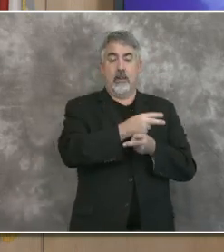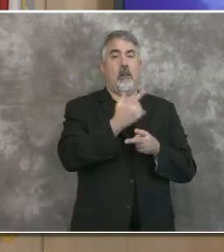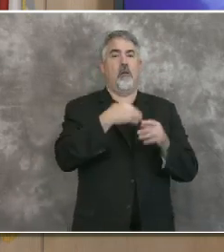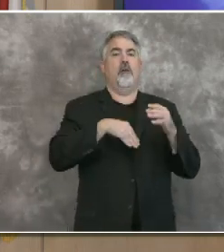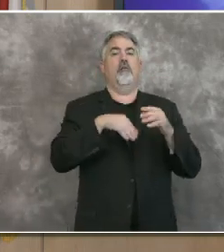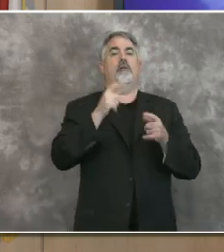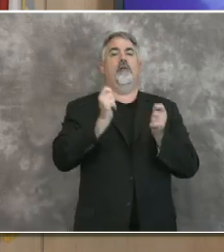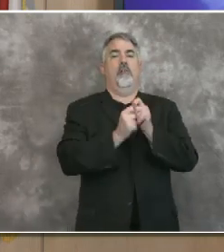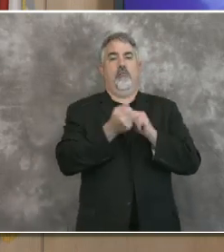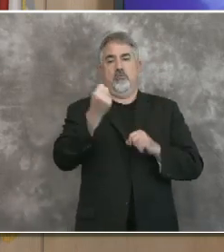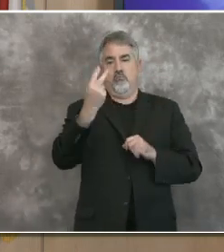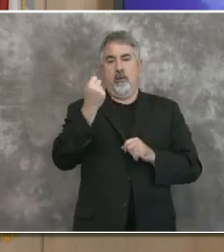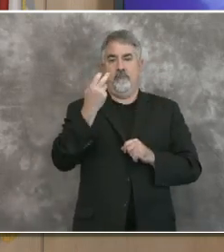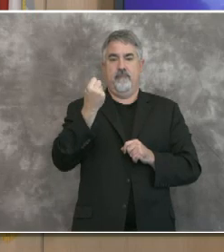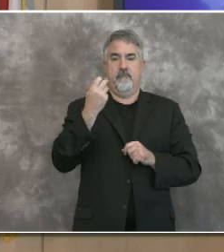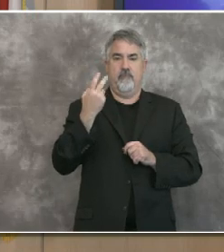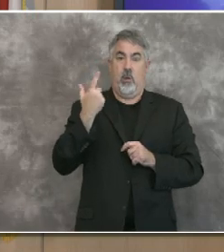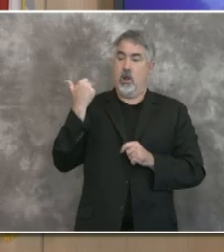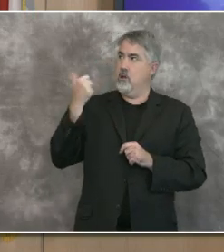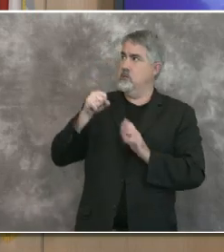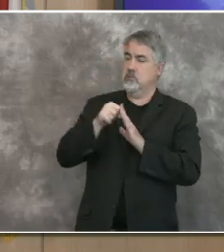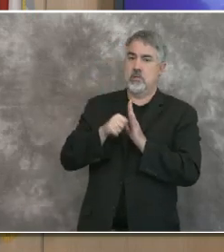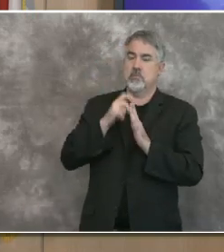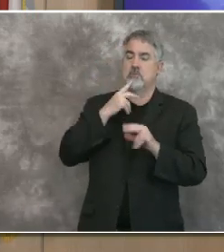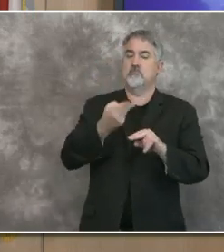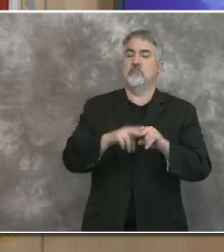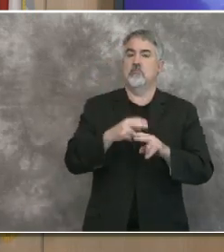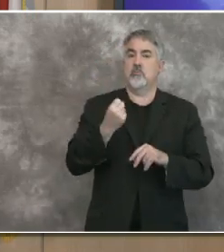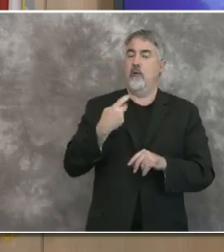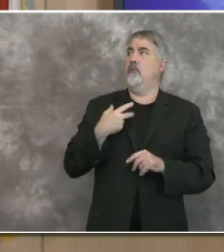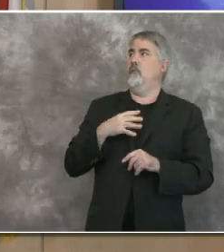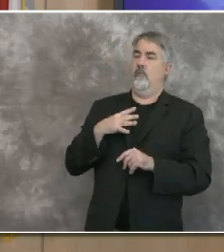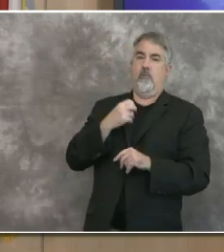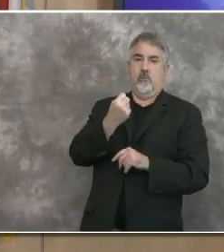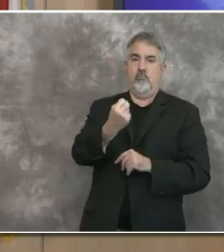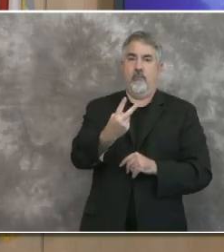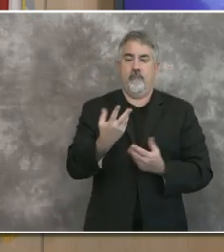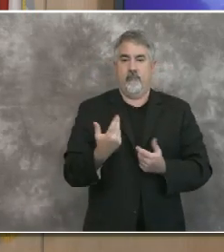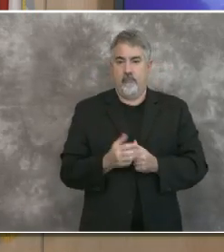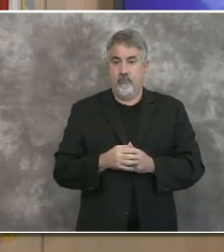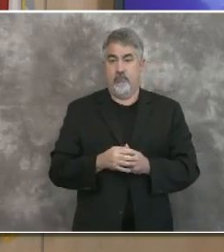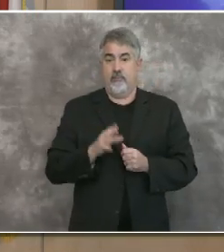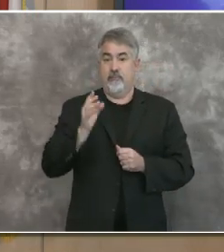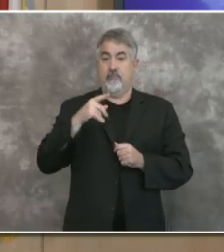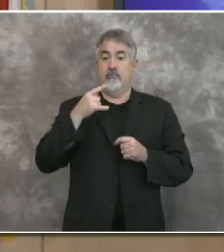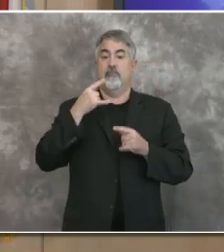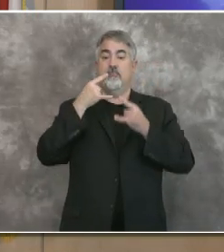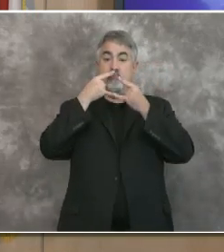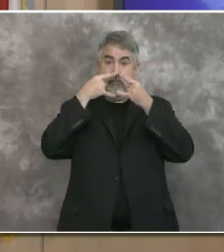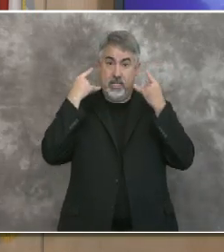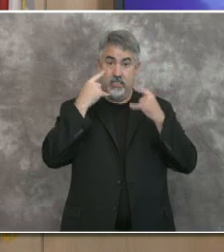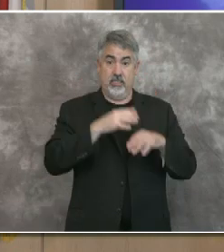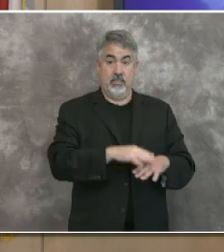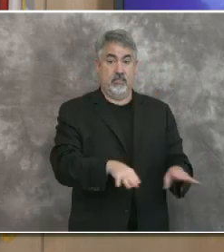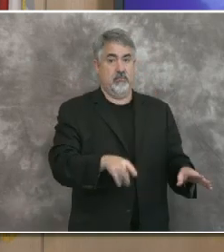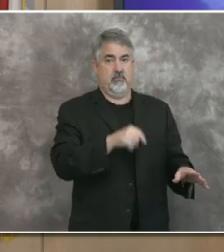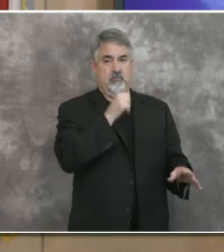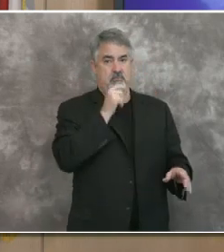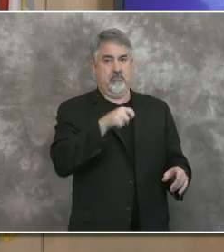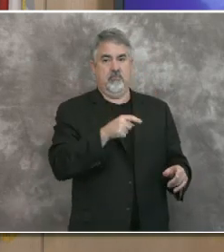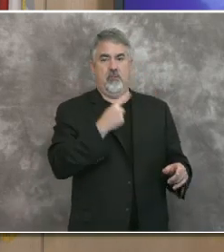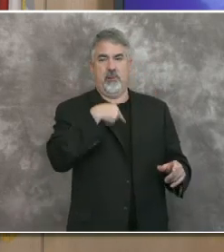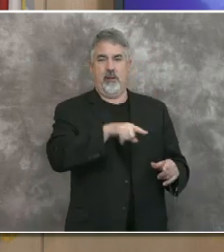are clarifying that in child care facilities, the mask requirement does not apply in that controlled child care setting. It is simply